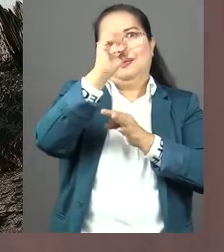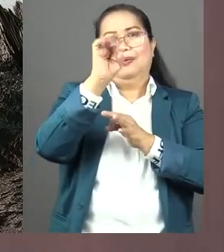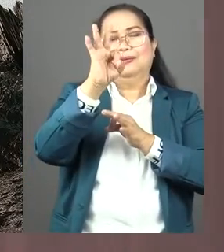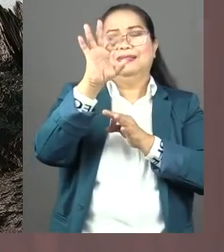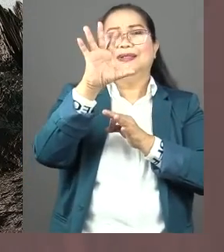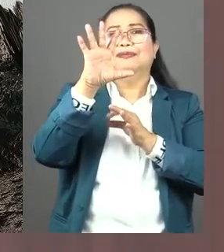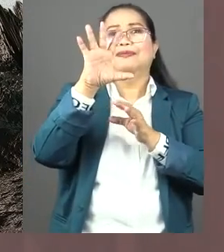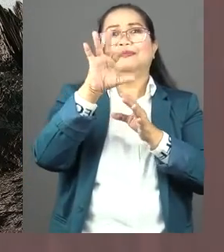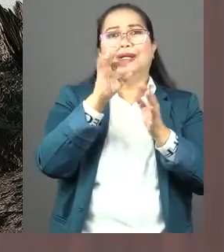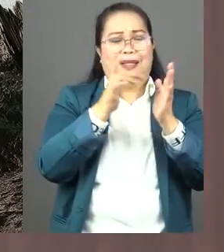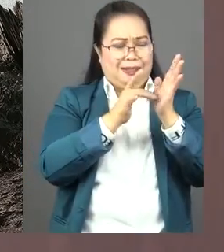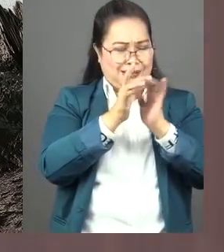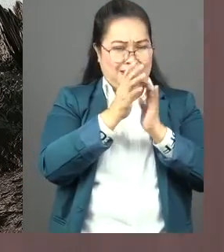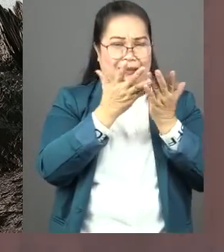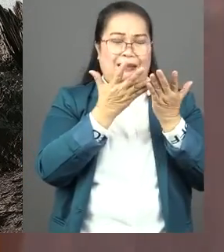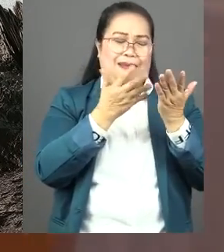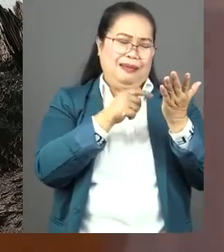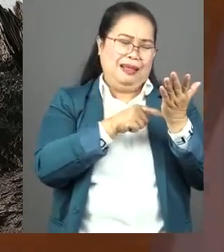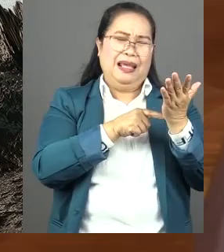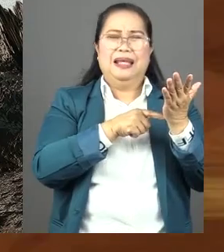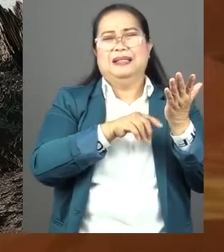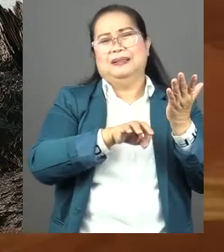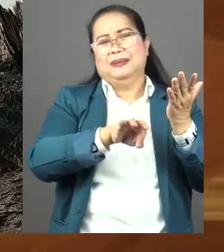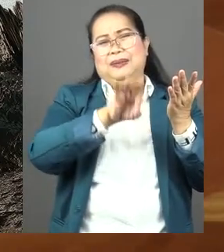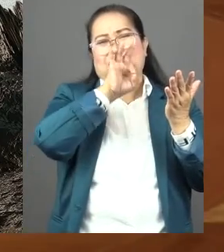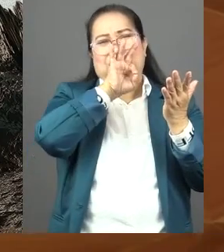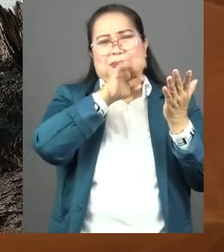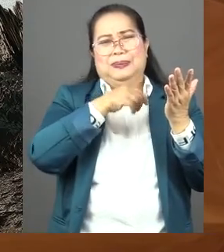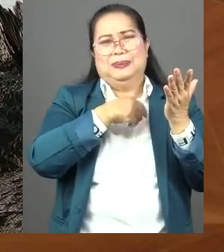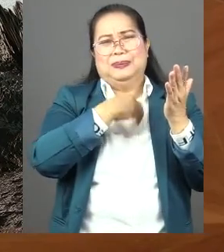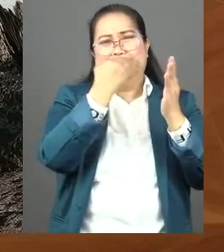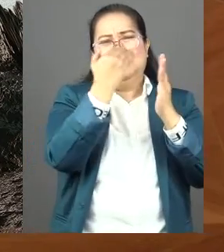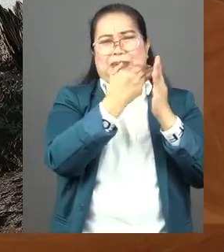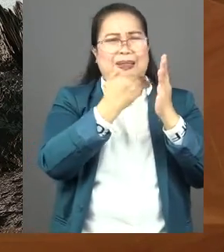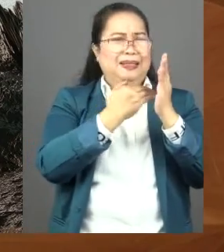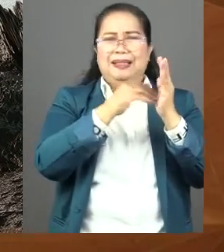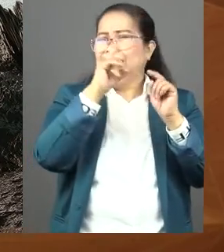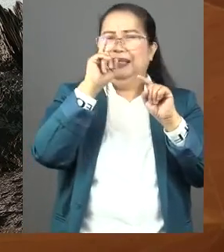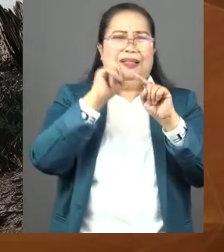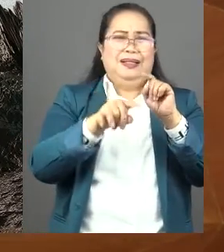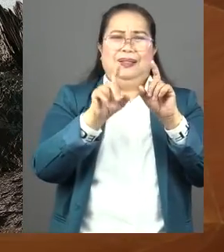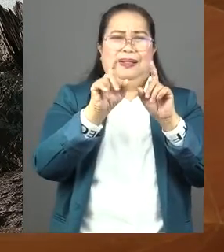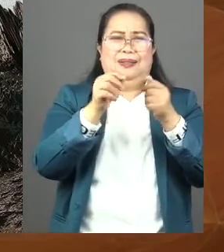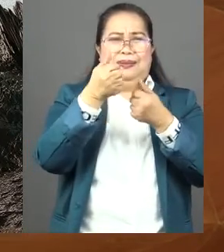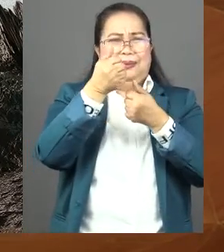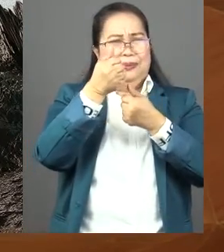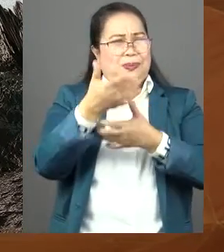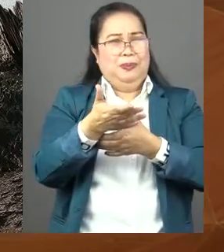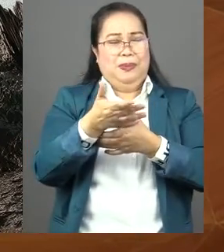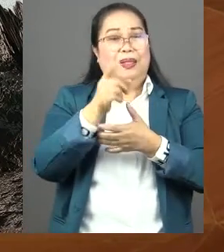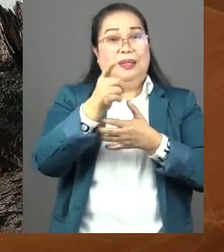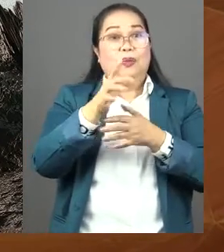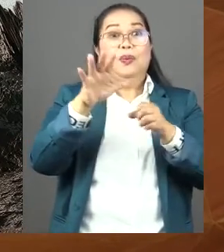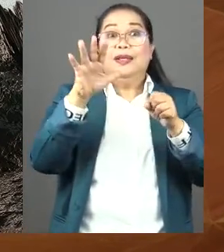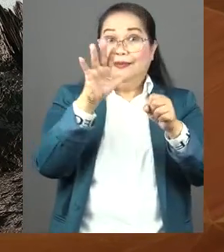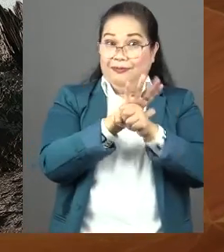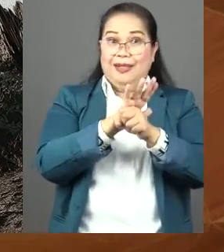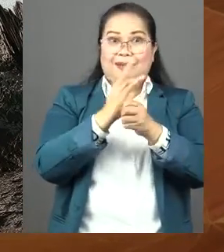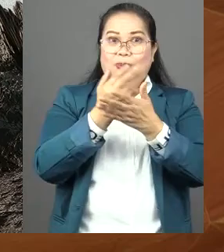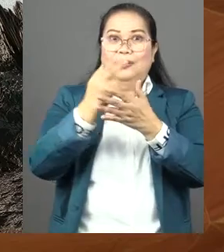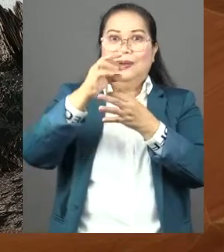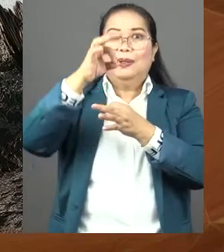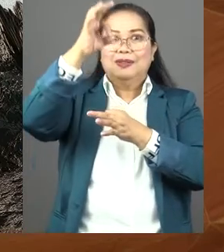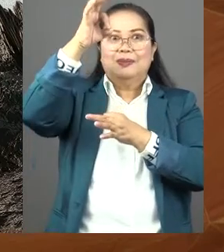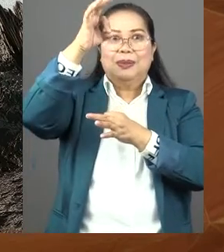the Bible a depressing list of commands we cannot do. We've got to be filled with the Holy